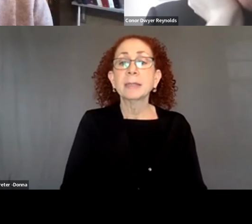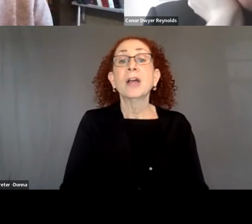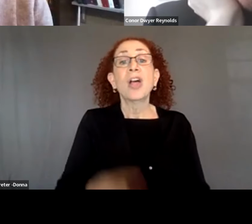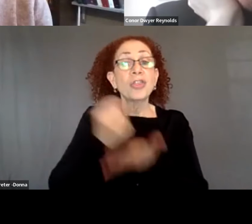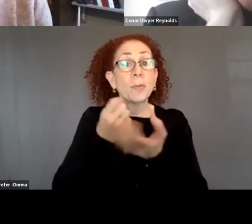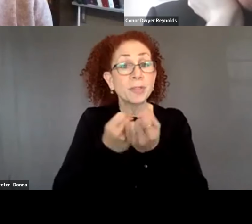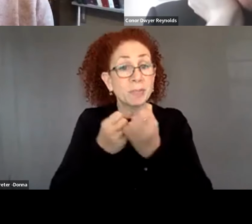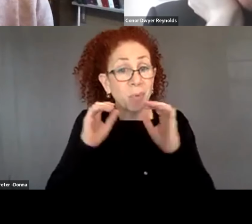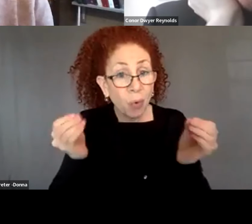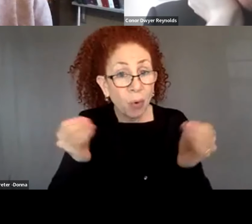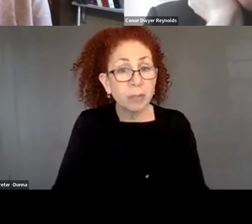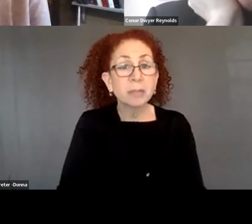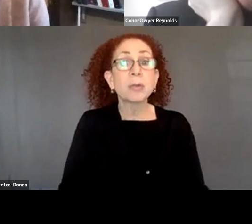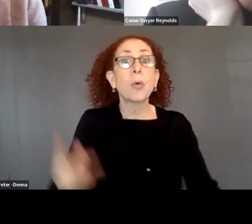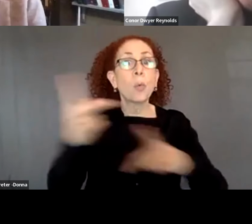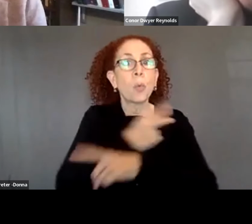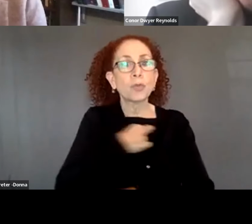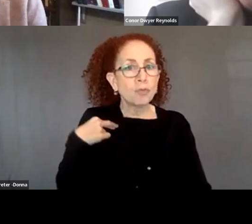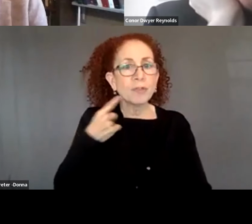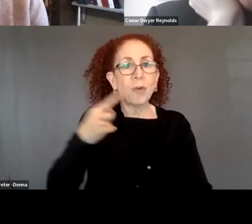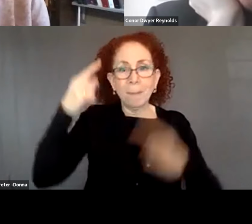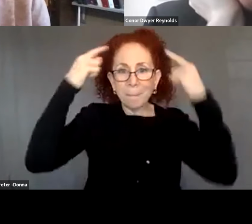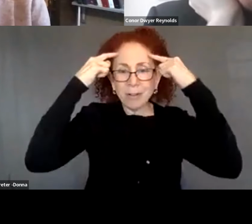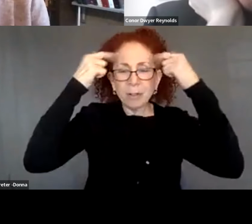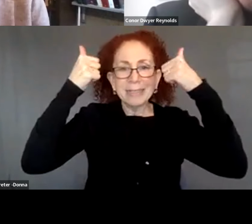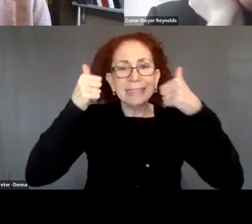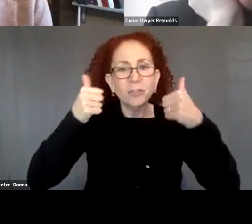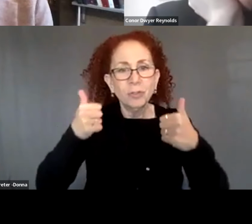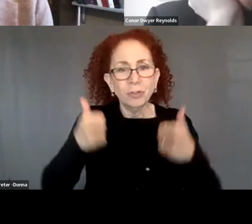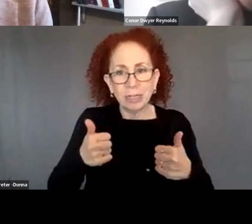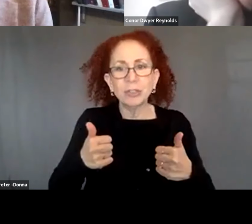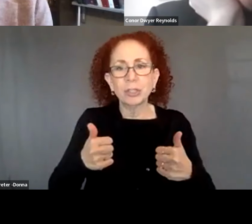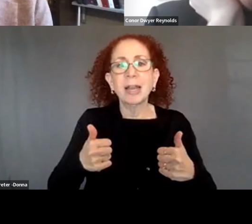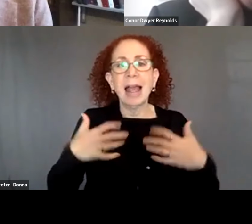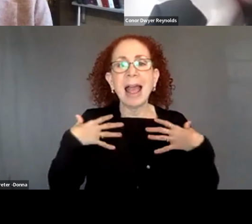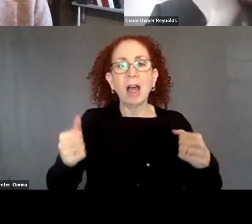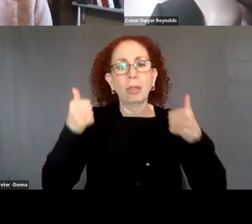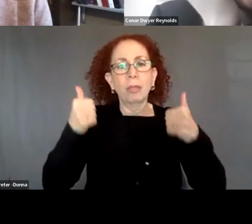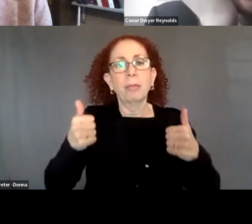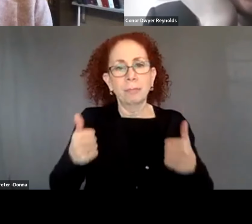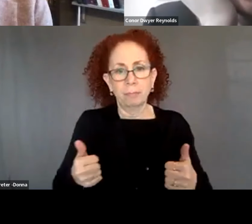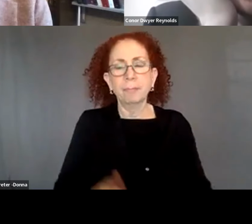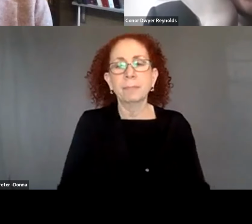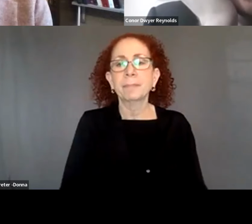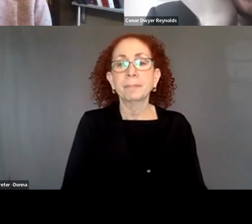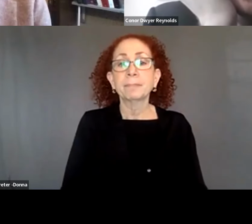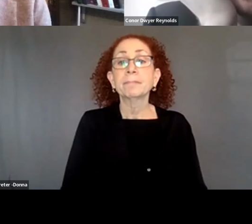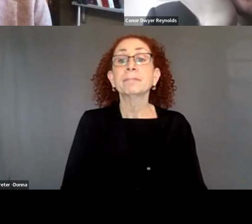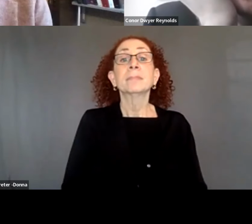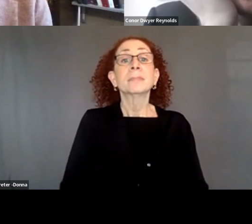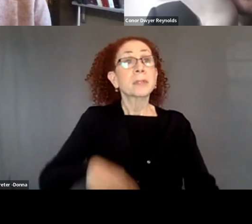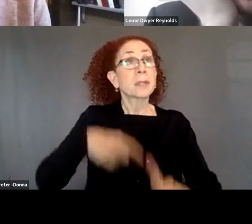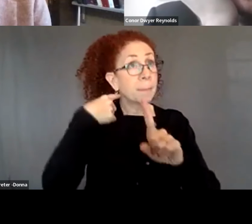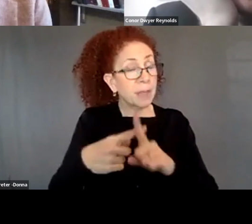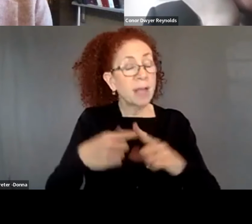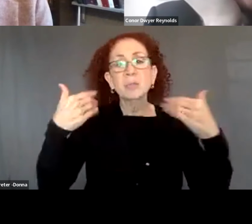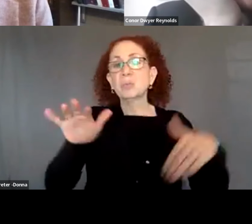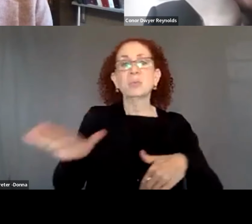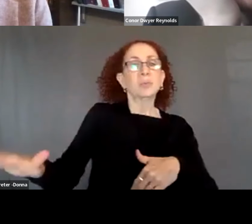supports, putting them at greater risk of mental deterioration and declining health outcomes. Beyond this, there's widespread